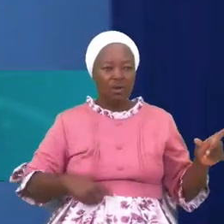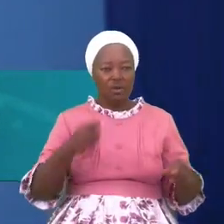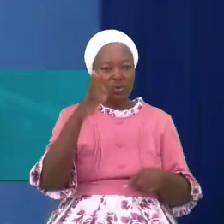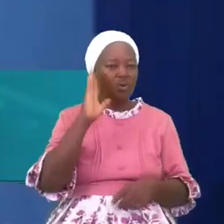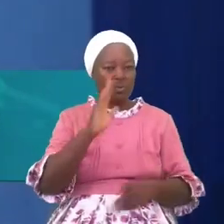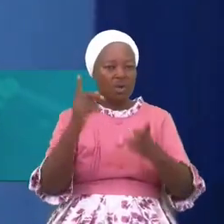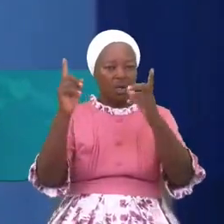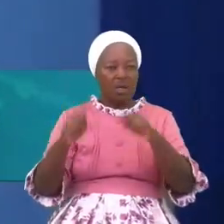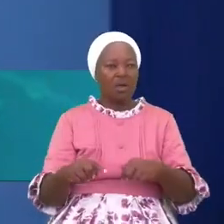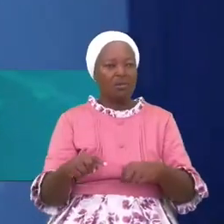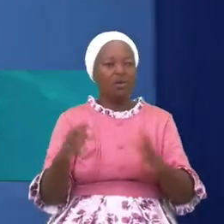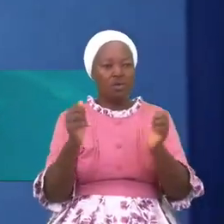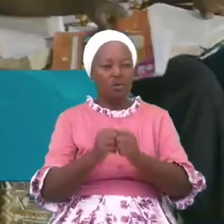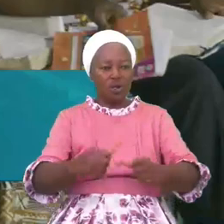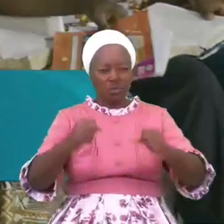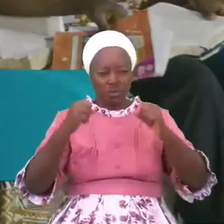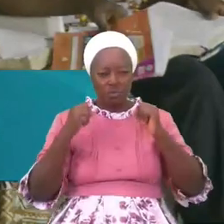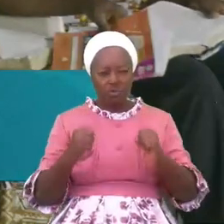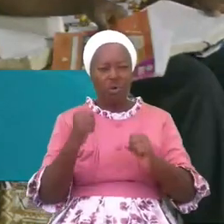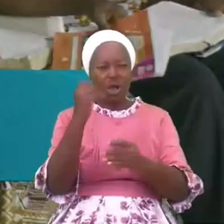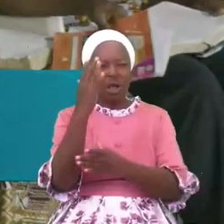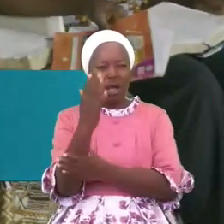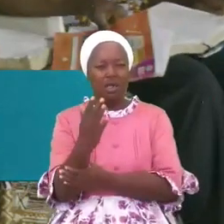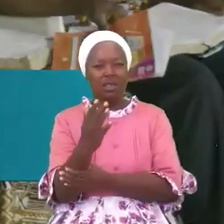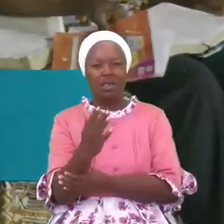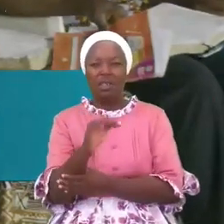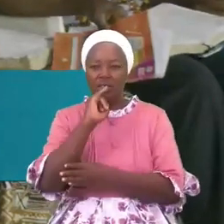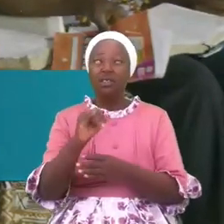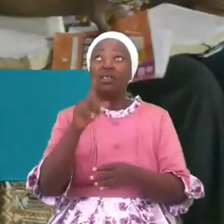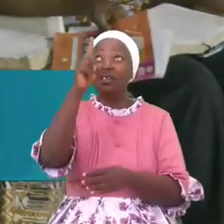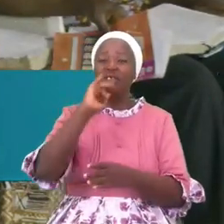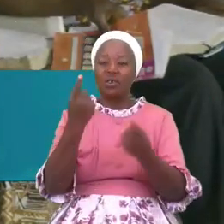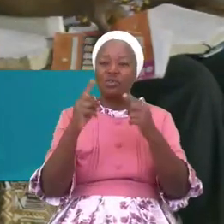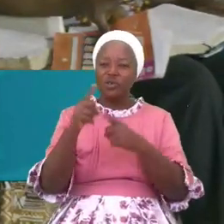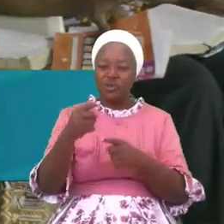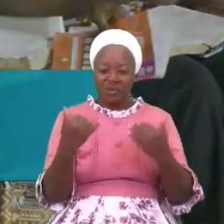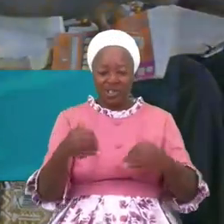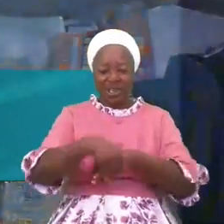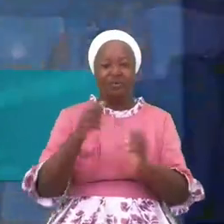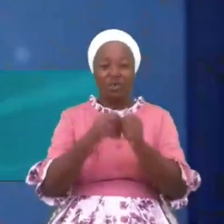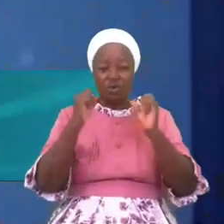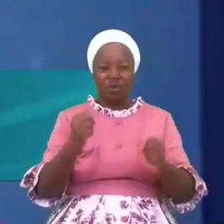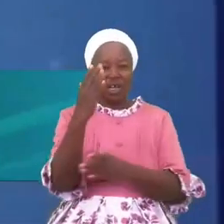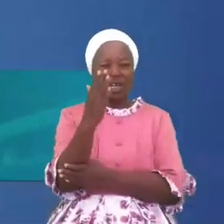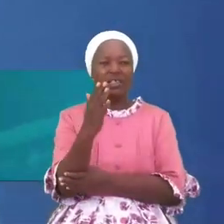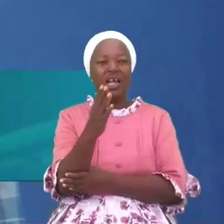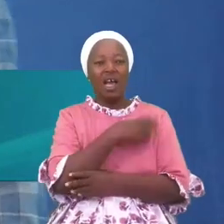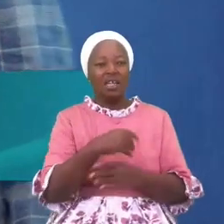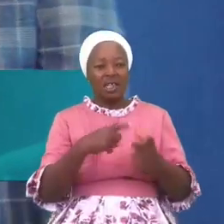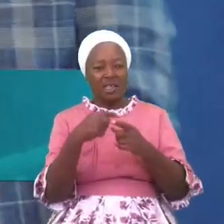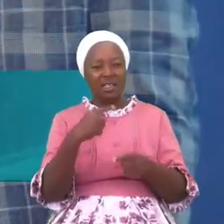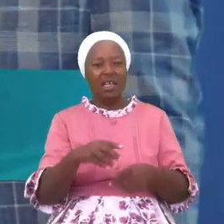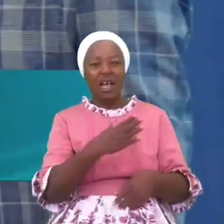is coming to you tonight, what strong hand. And it says, and his arm shall rule for